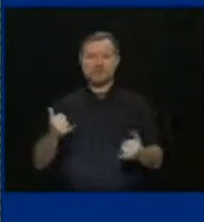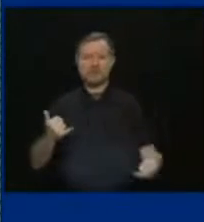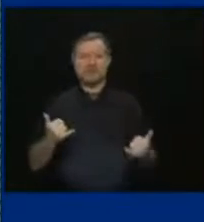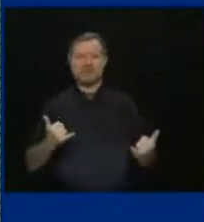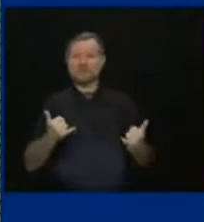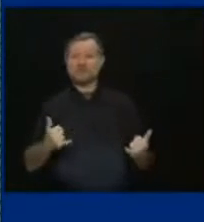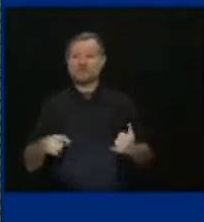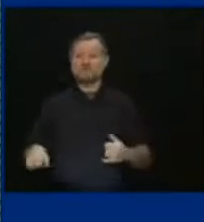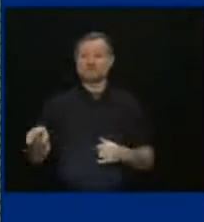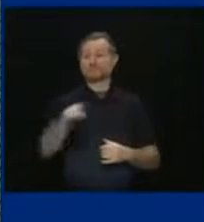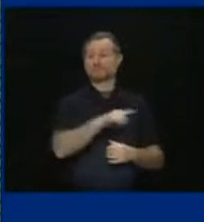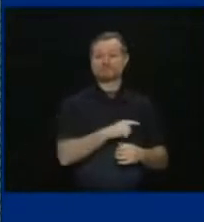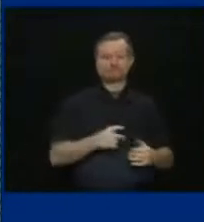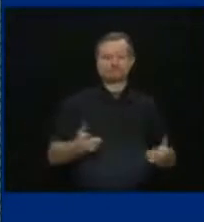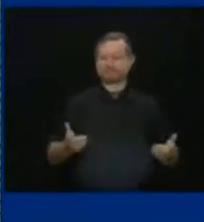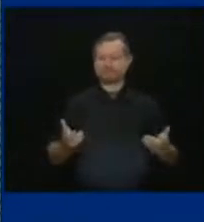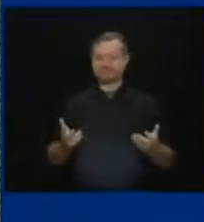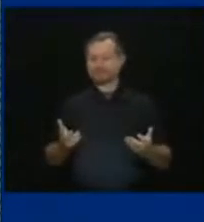found themselves